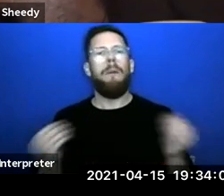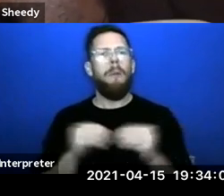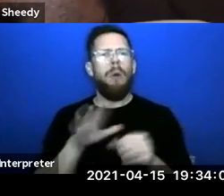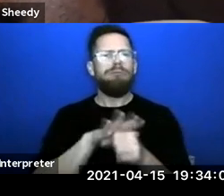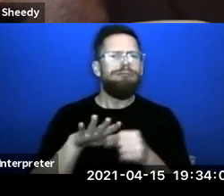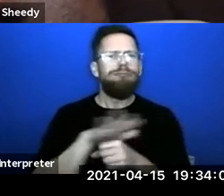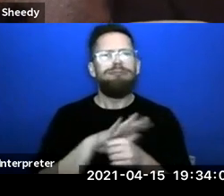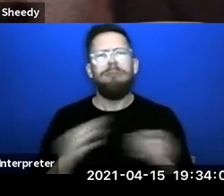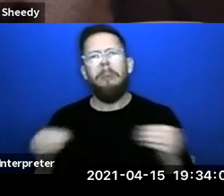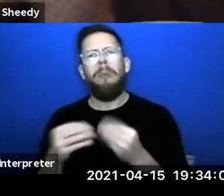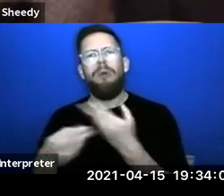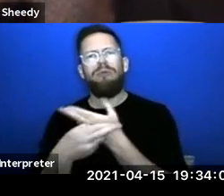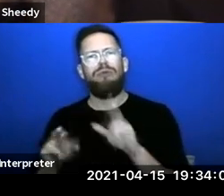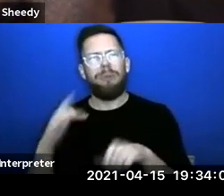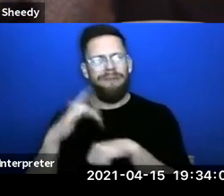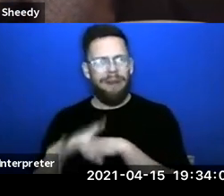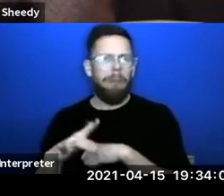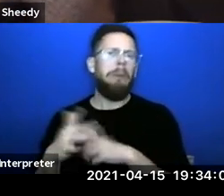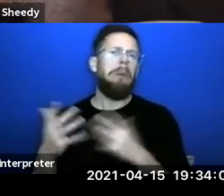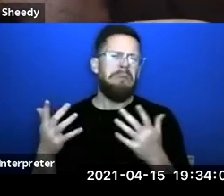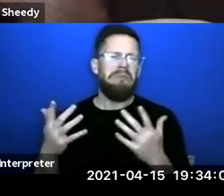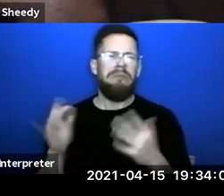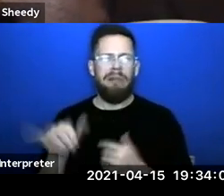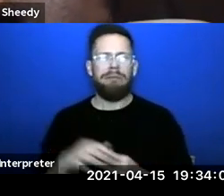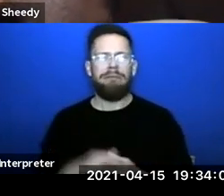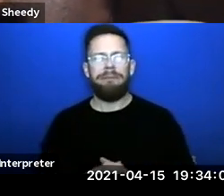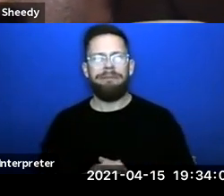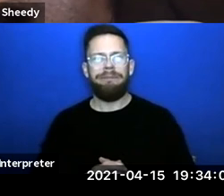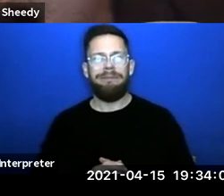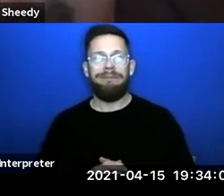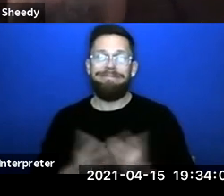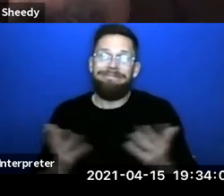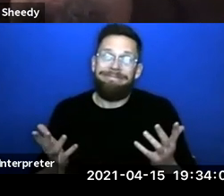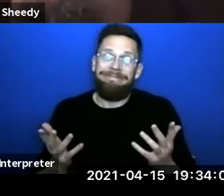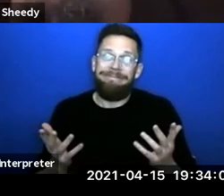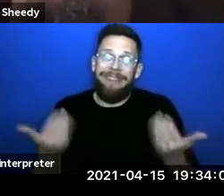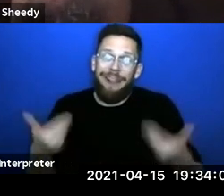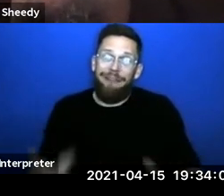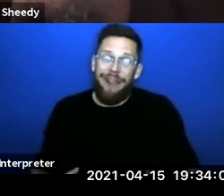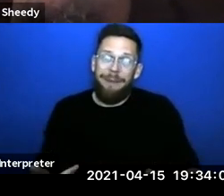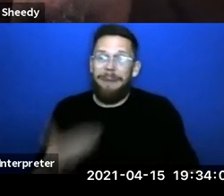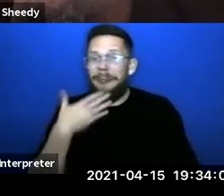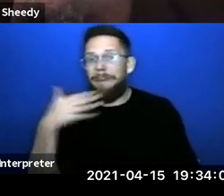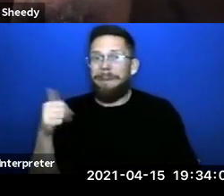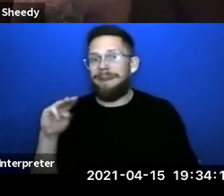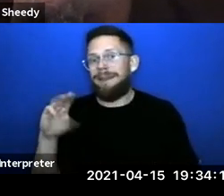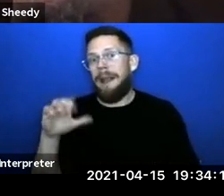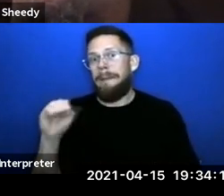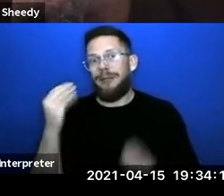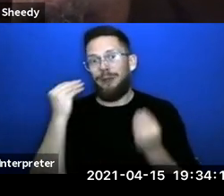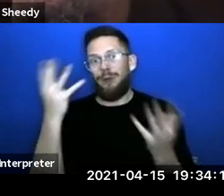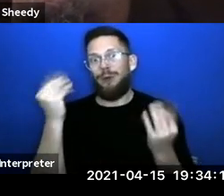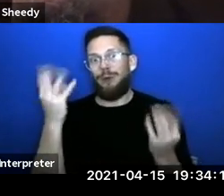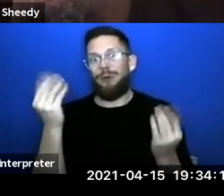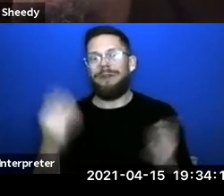and test proctors. So as always, here I am to bring you the best MCAS news. Okay, well,